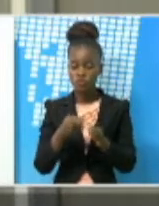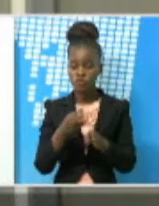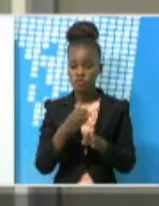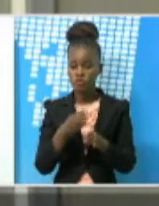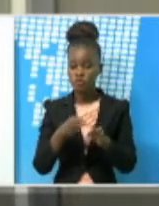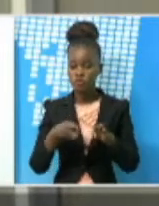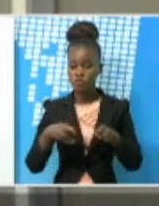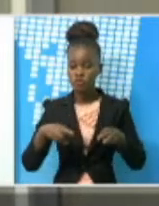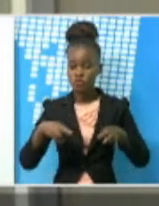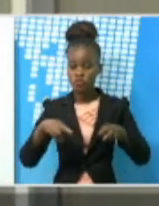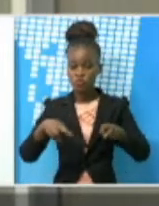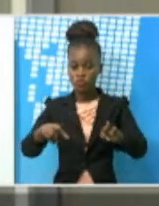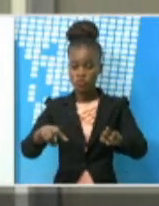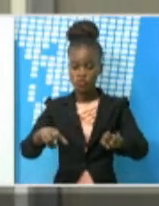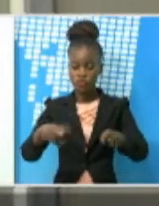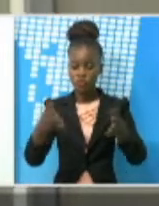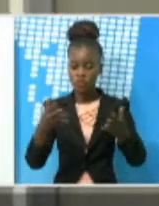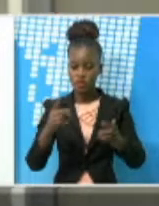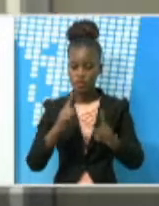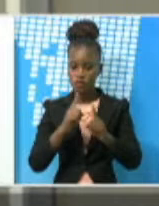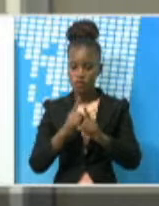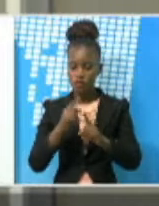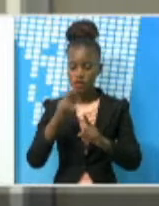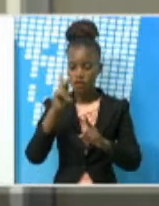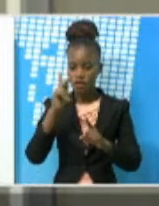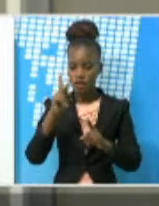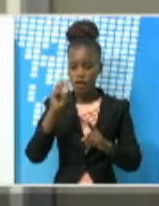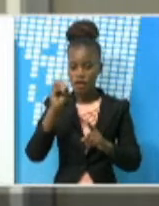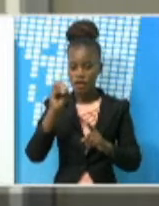in. That is where you'll find the Kalangala